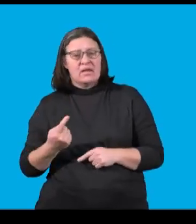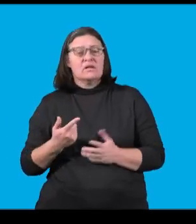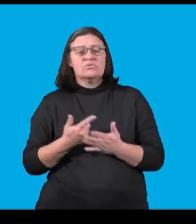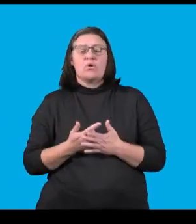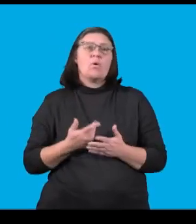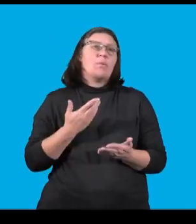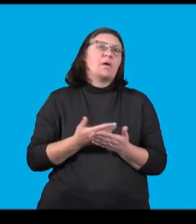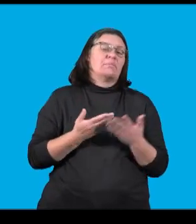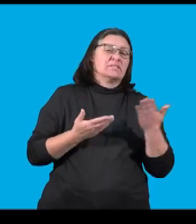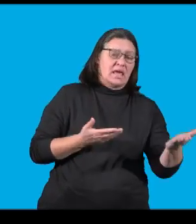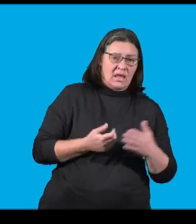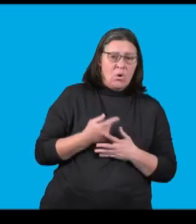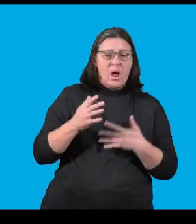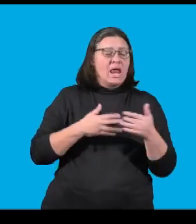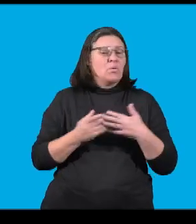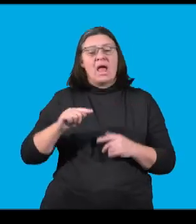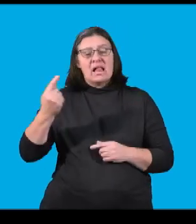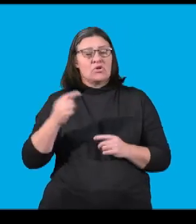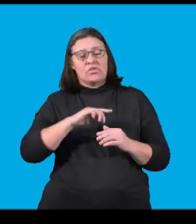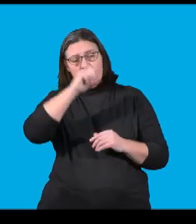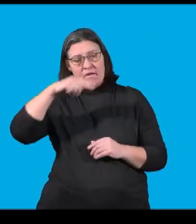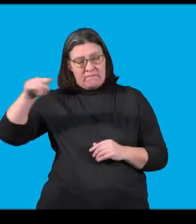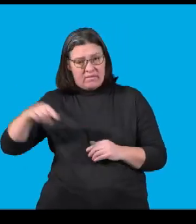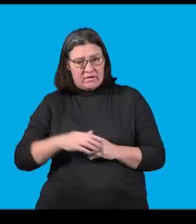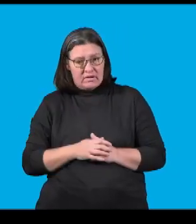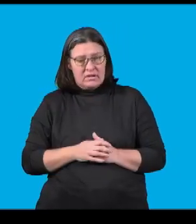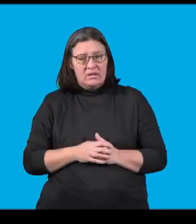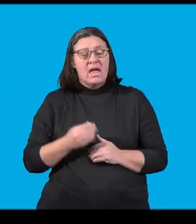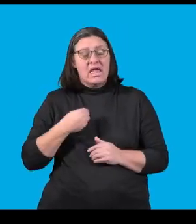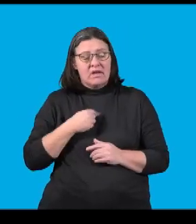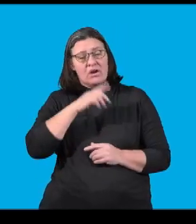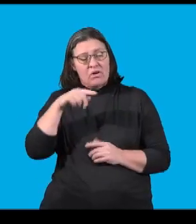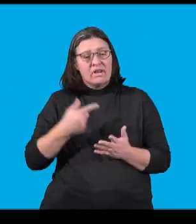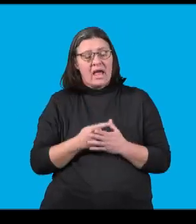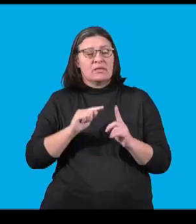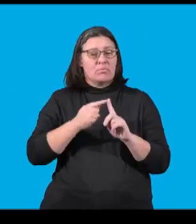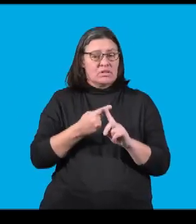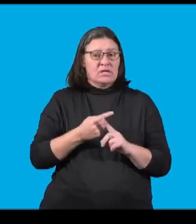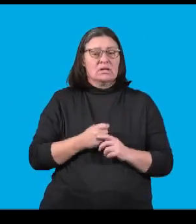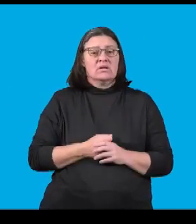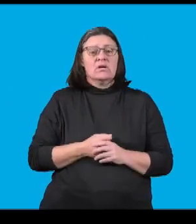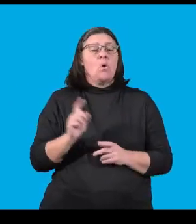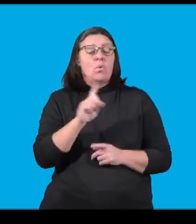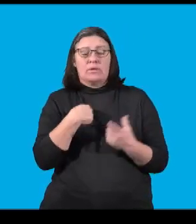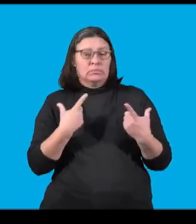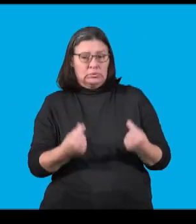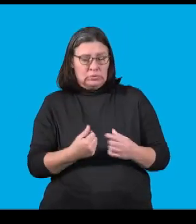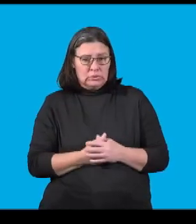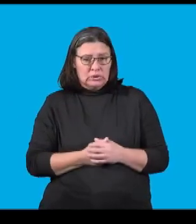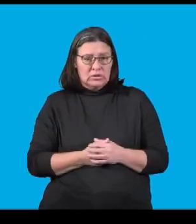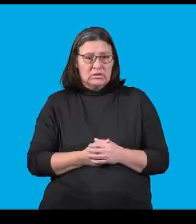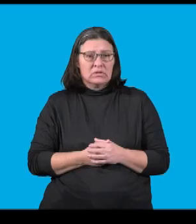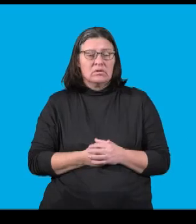I can draw, say, perhaps there or anywhere else on the graph. Okay. So if I want to find the gradient at the point 3, what am I going to